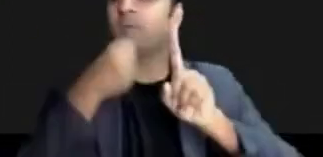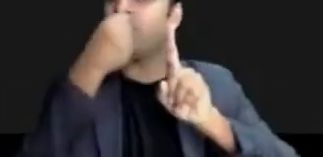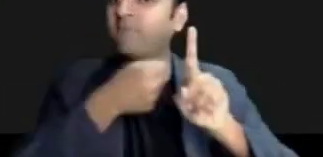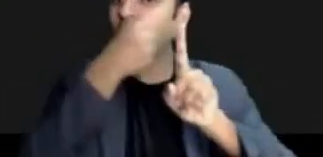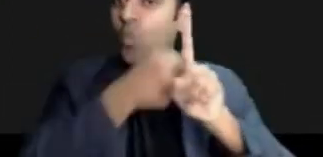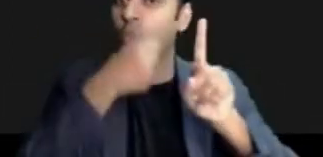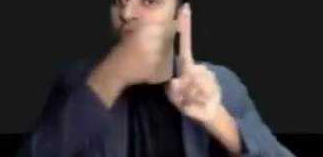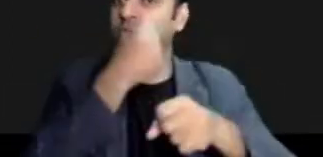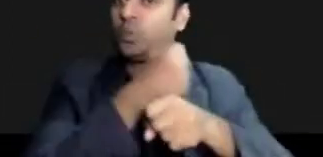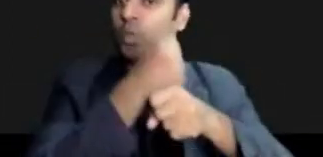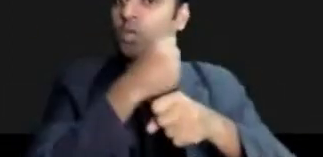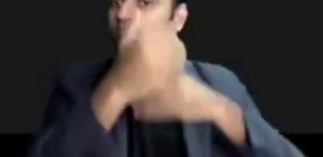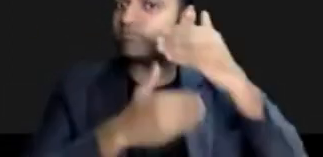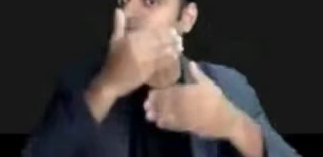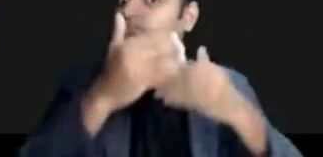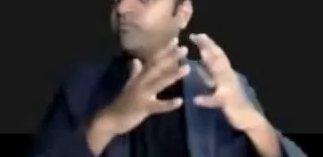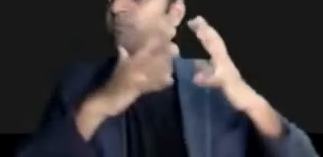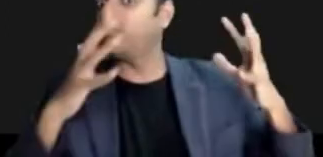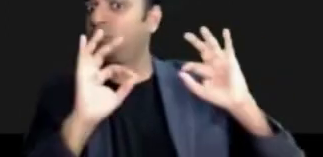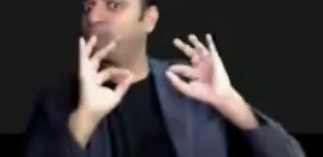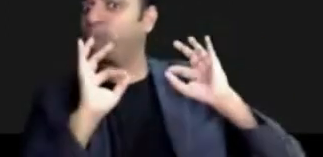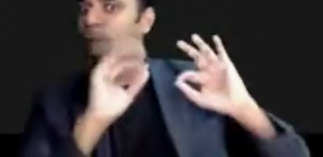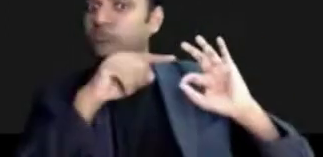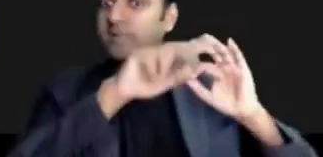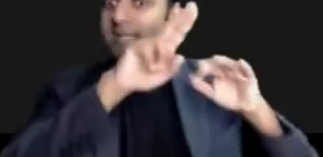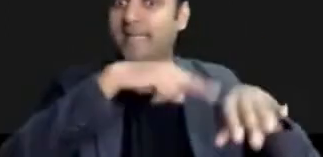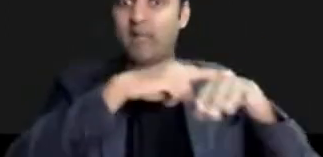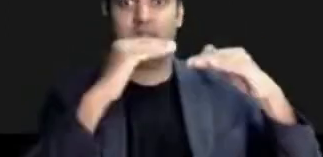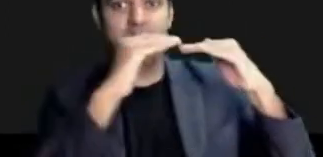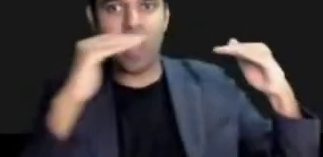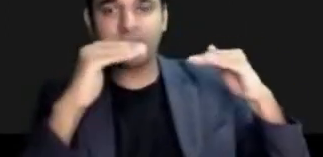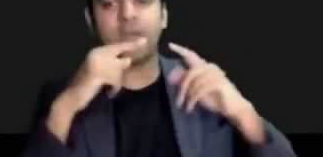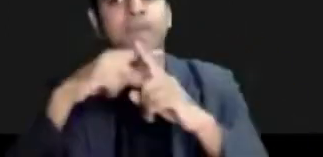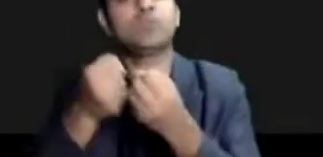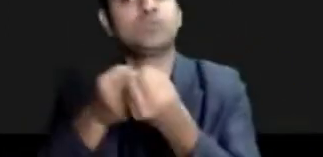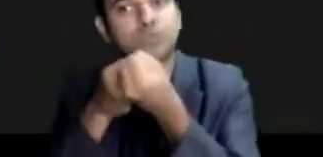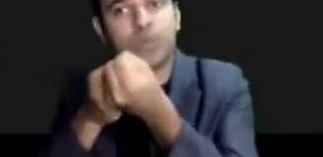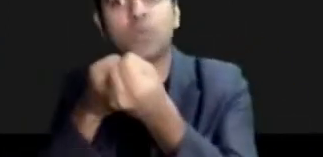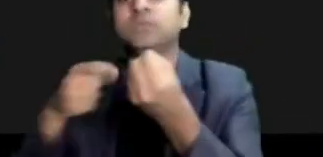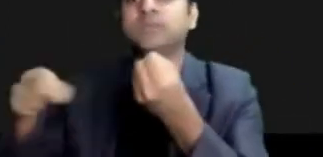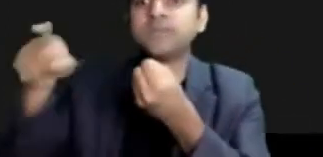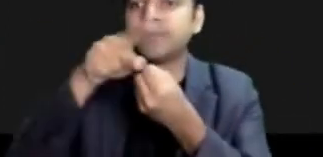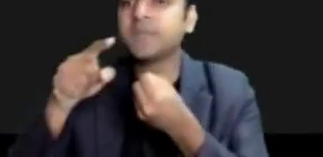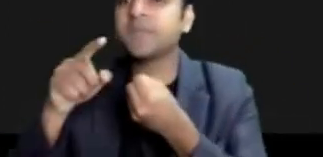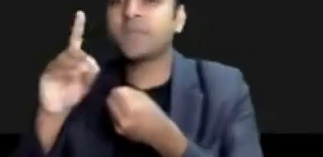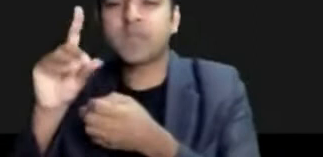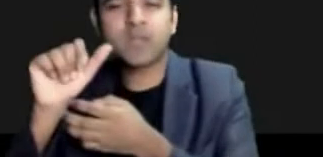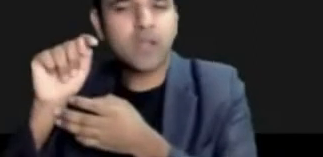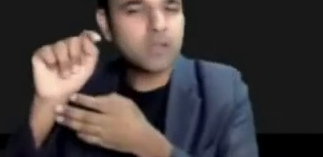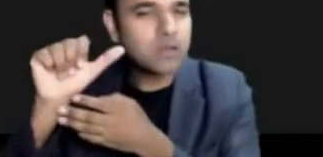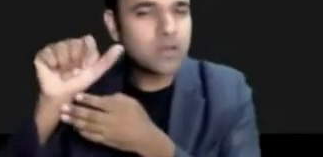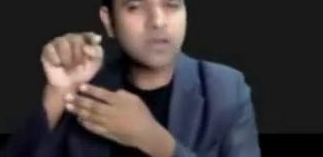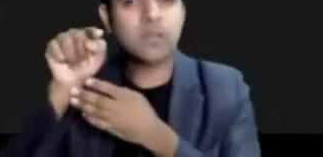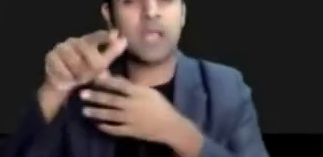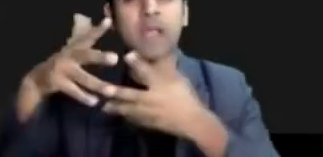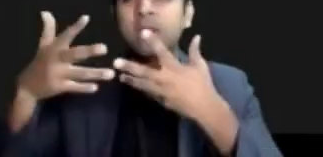especially issues of trainings, because much as we are talking of persons, actually training